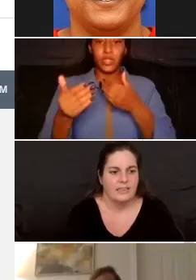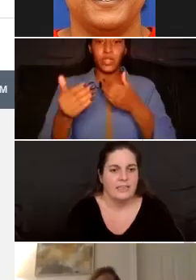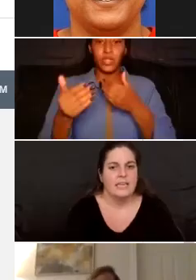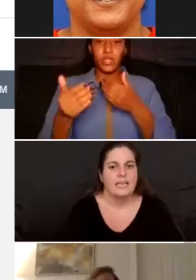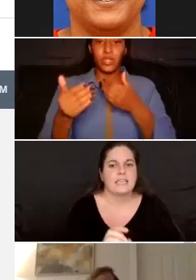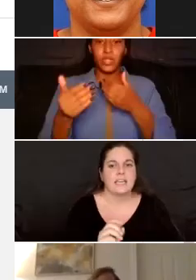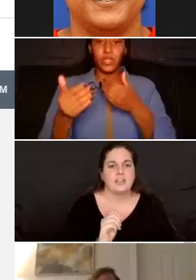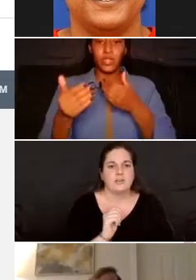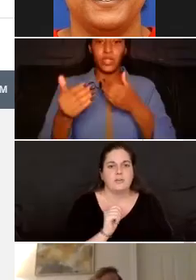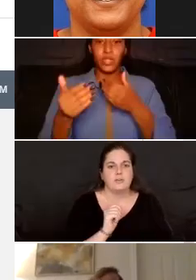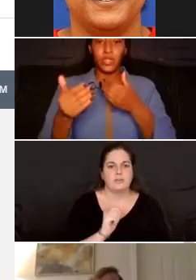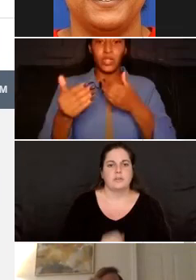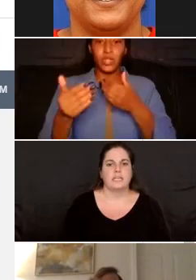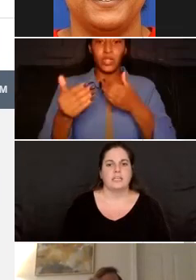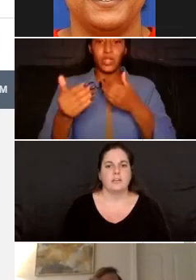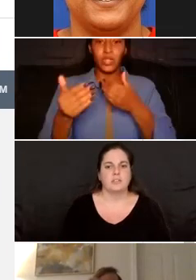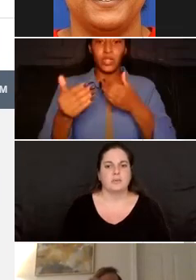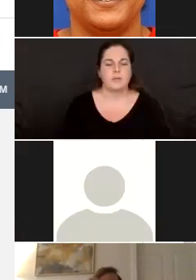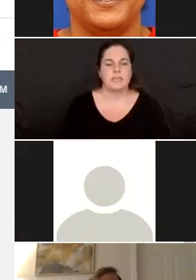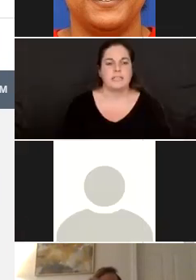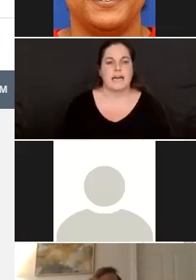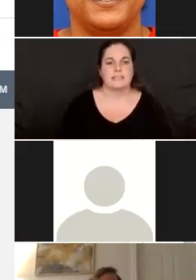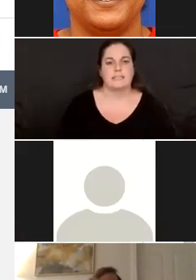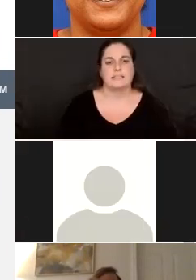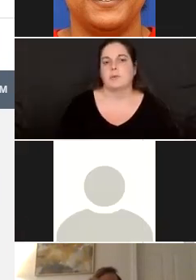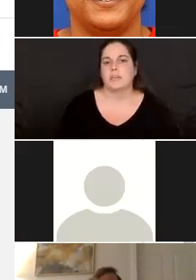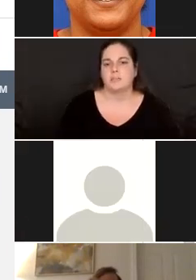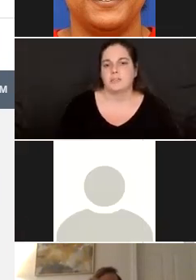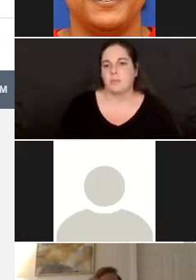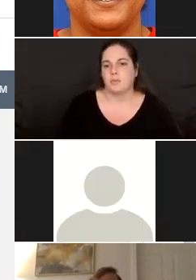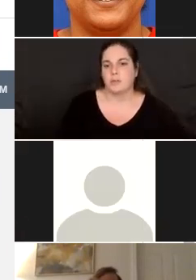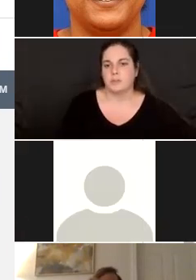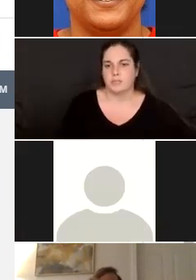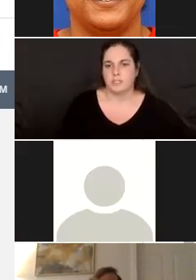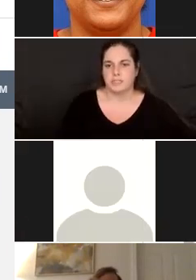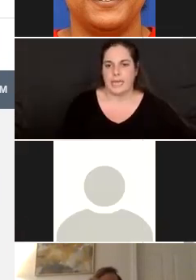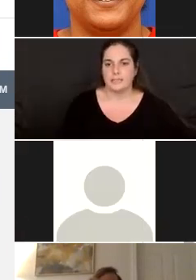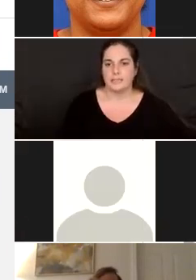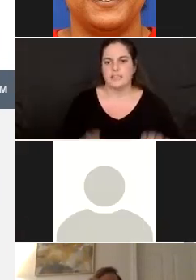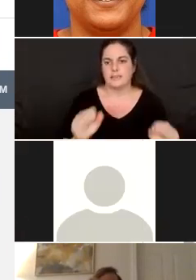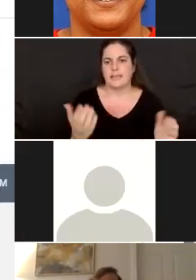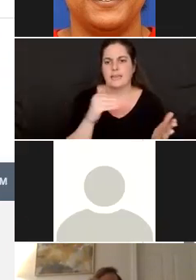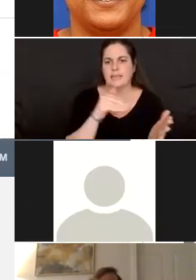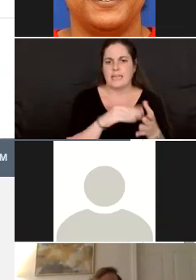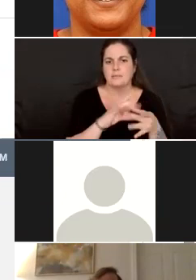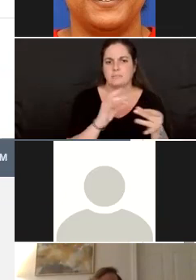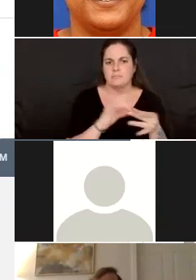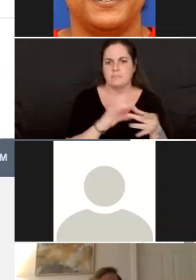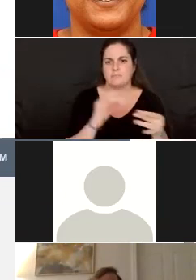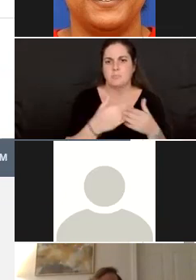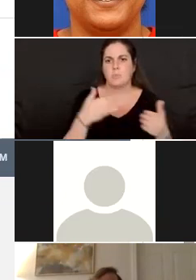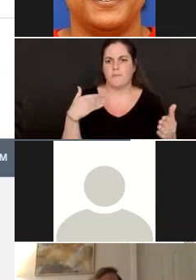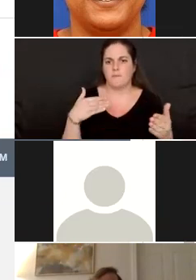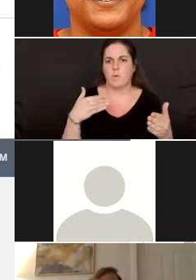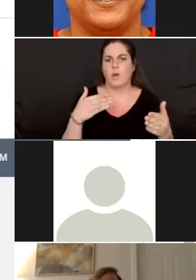All right, so here we are where. Can you also repeat the last example that you said before you switched slides? Yes, I will be